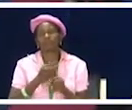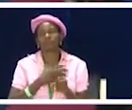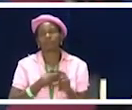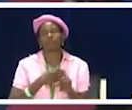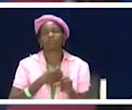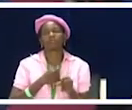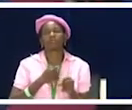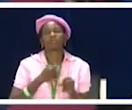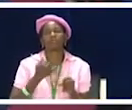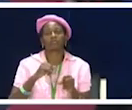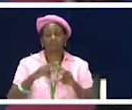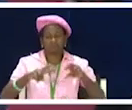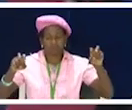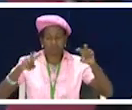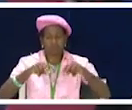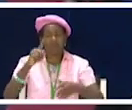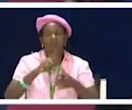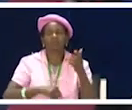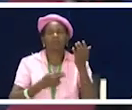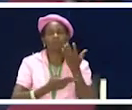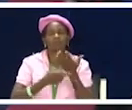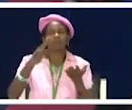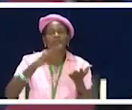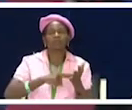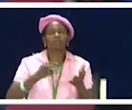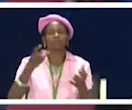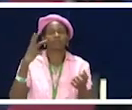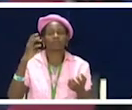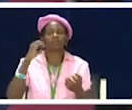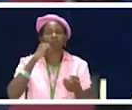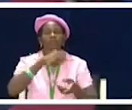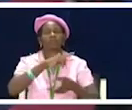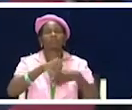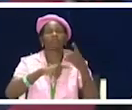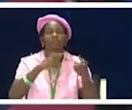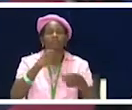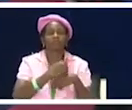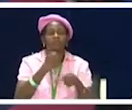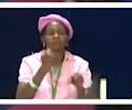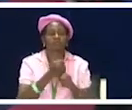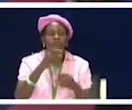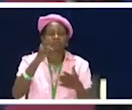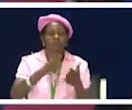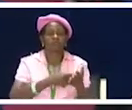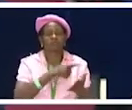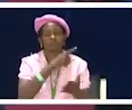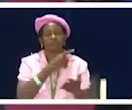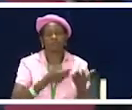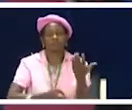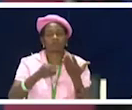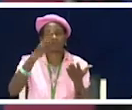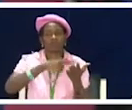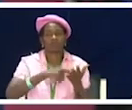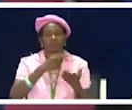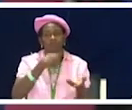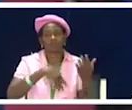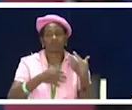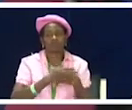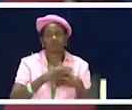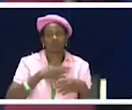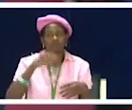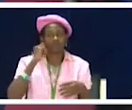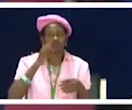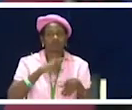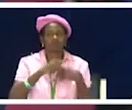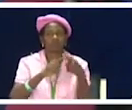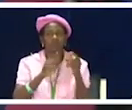Anyway, we found out what the restitution was. He went, made the restitution, came back, and I was about to